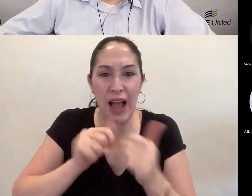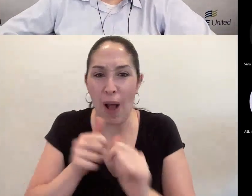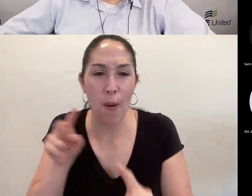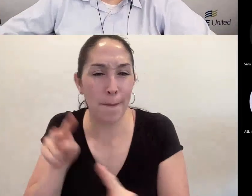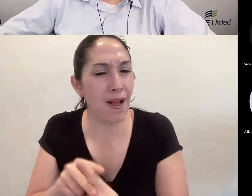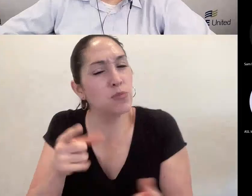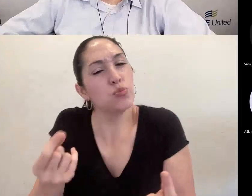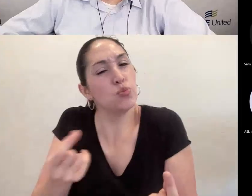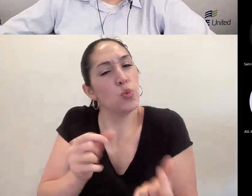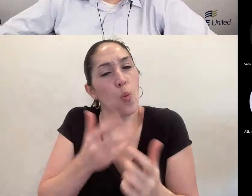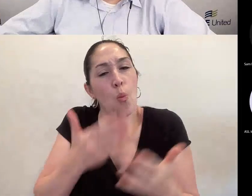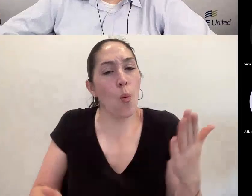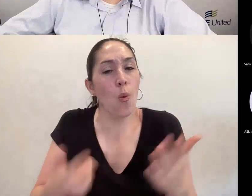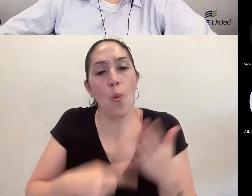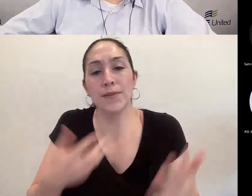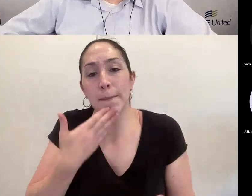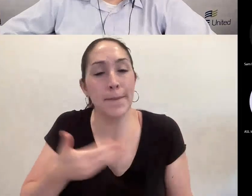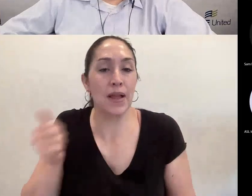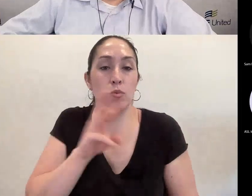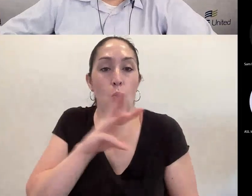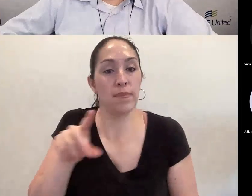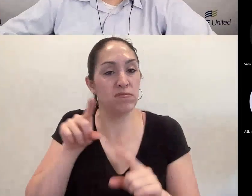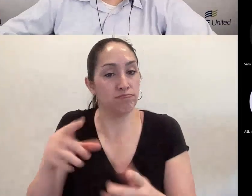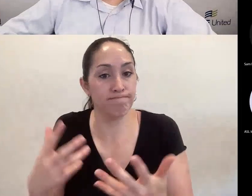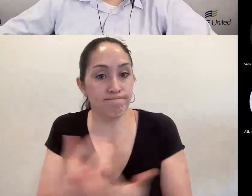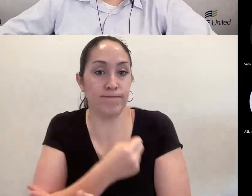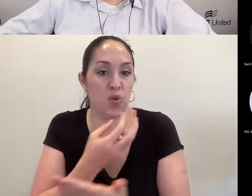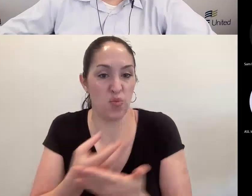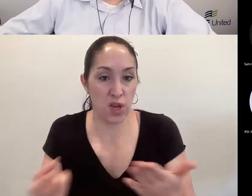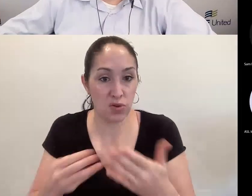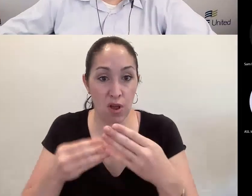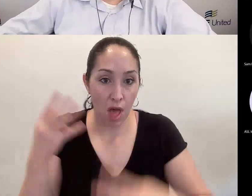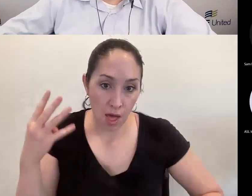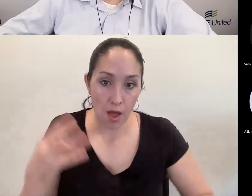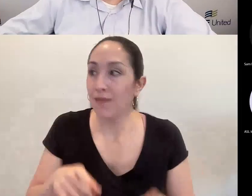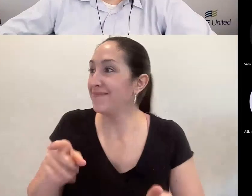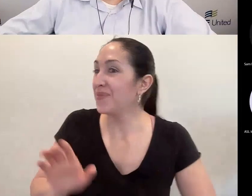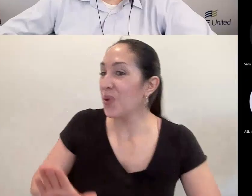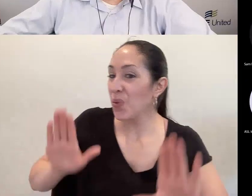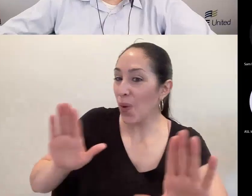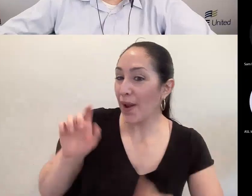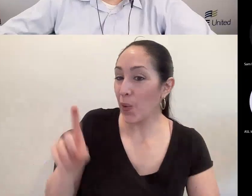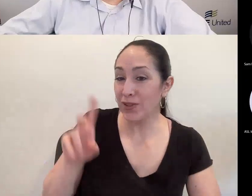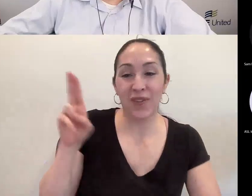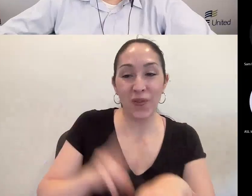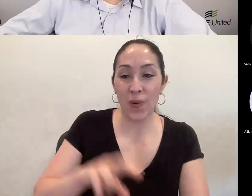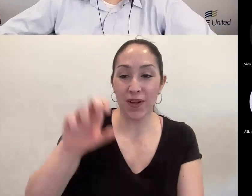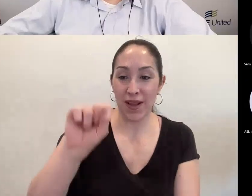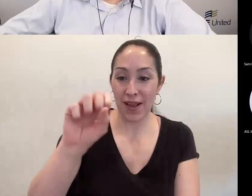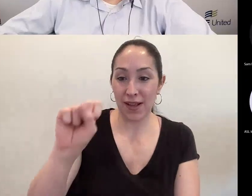to go to get them the resources they need? Great question. And of course, it's going to be